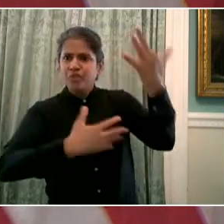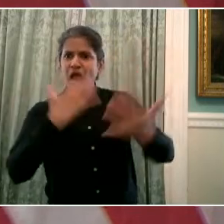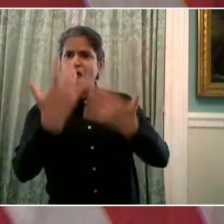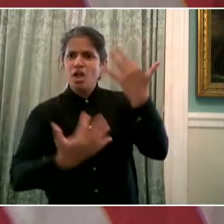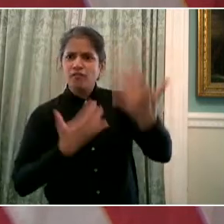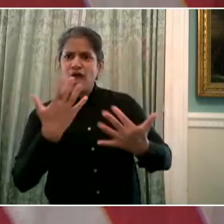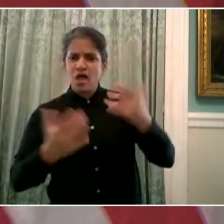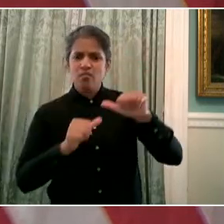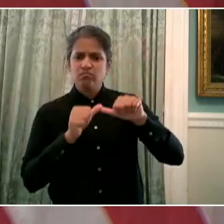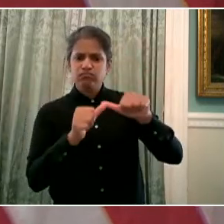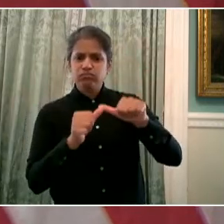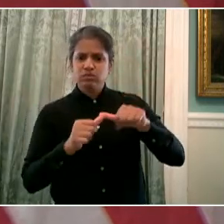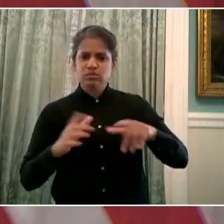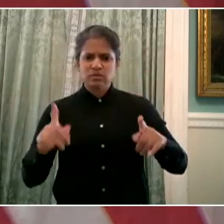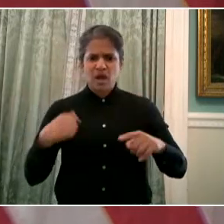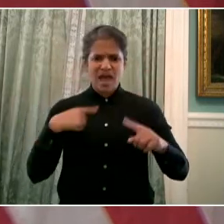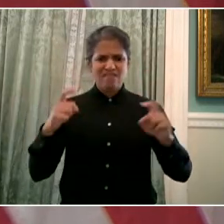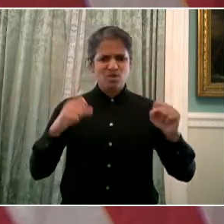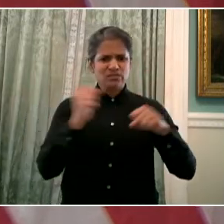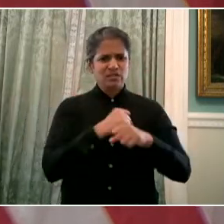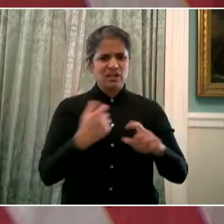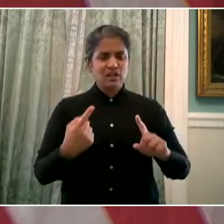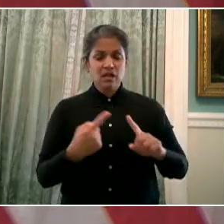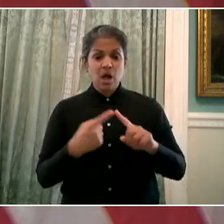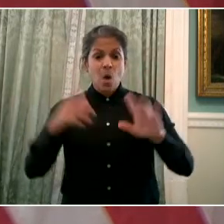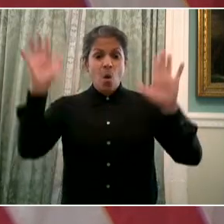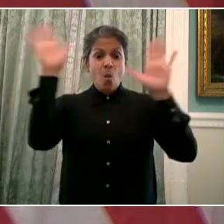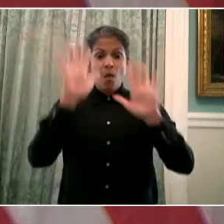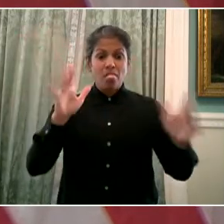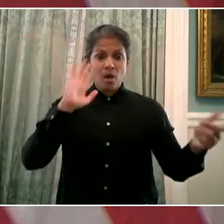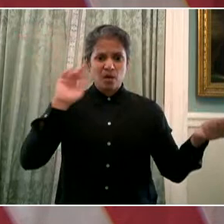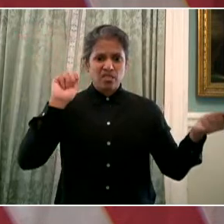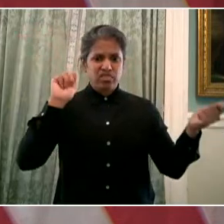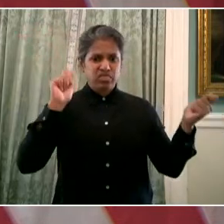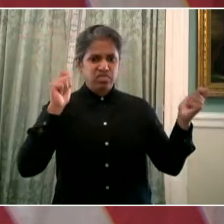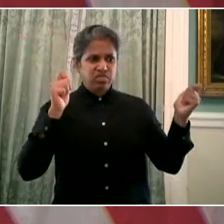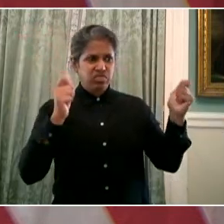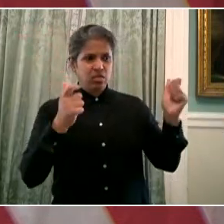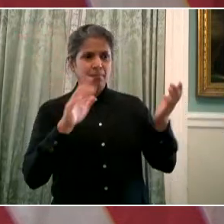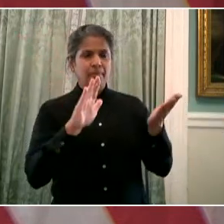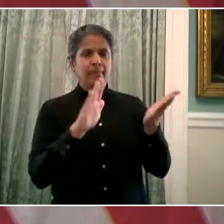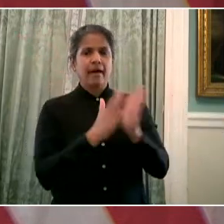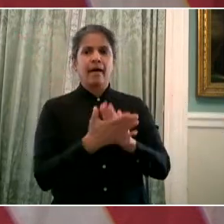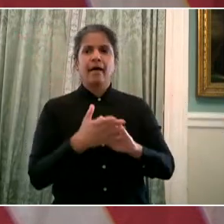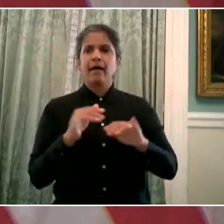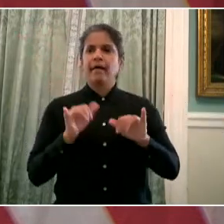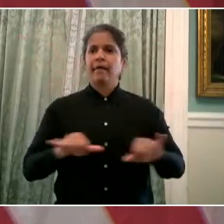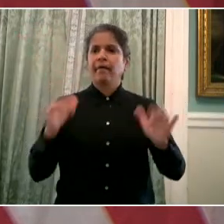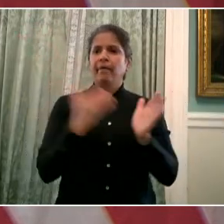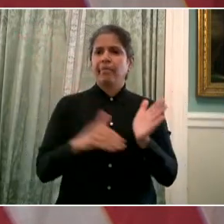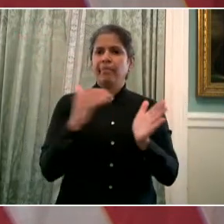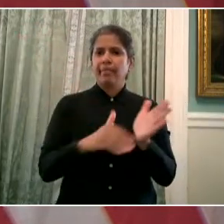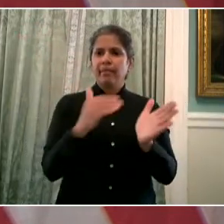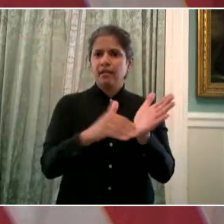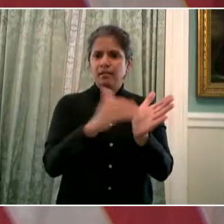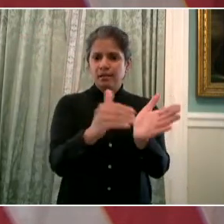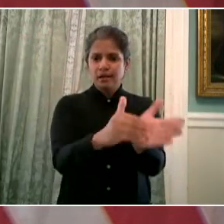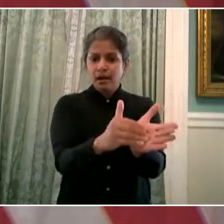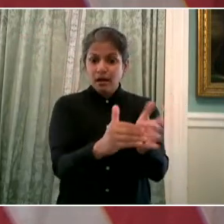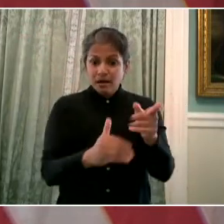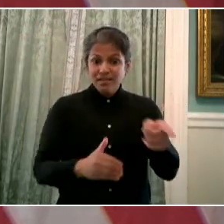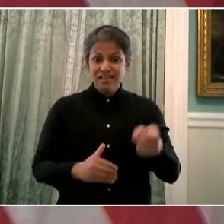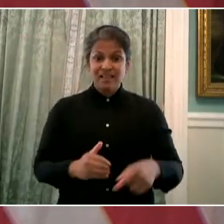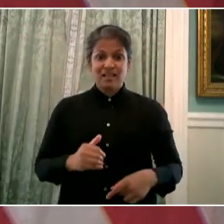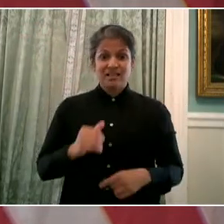more common. One note that's extremely important to make, this week's smoke, just like every other climate emergency to hit